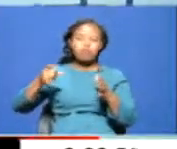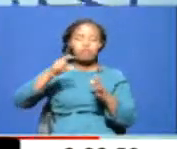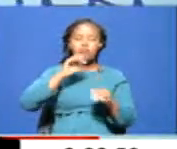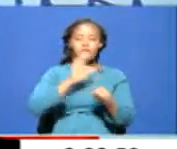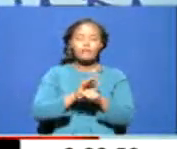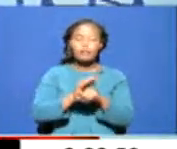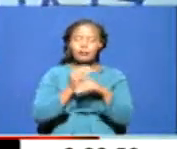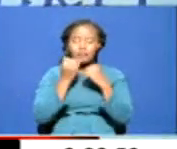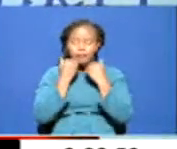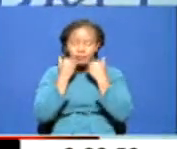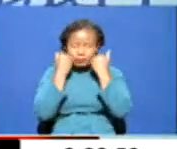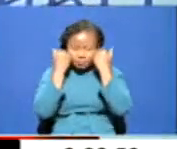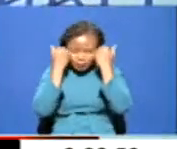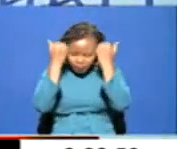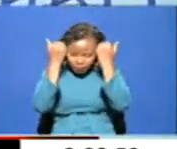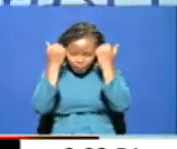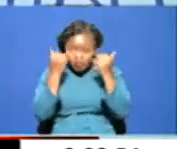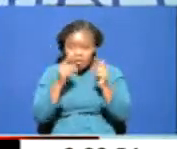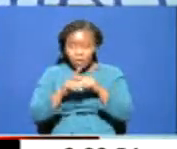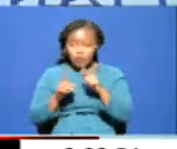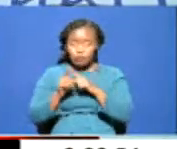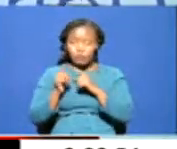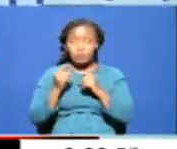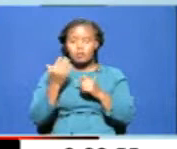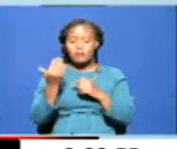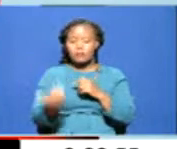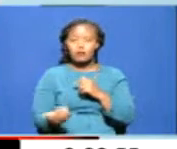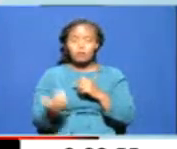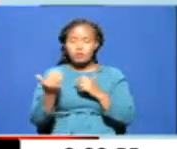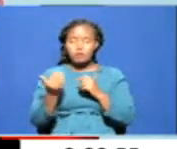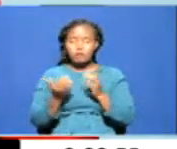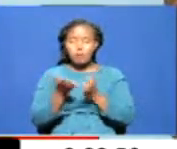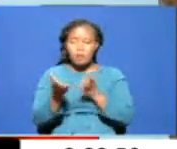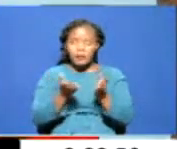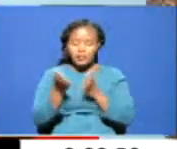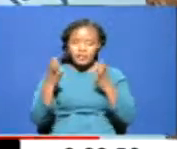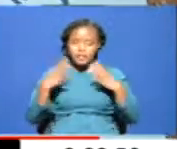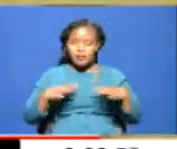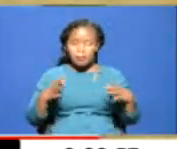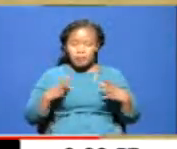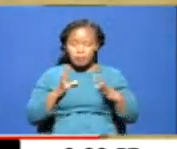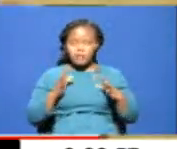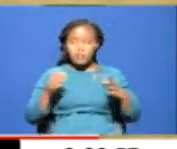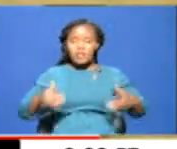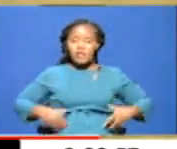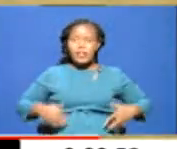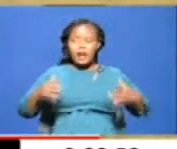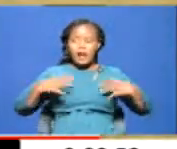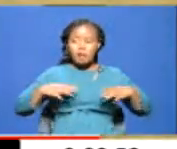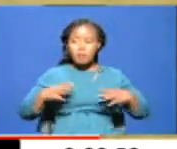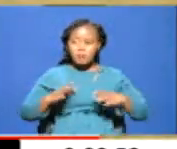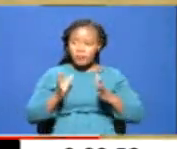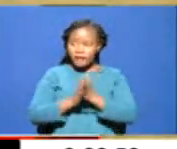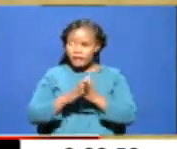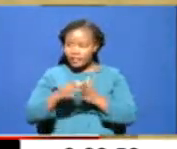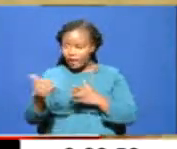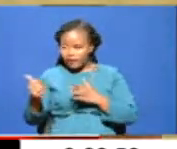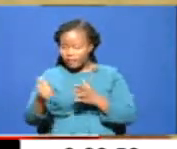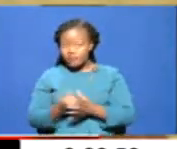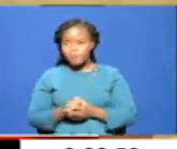and anxiety, particularly among the small-scale traders, young people among others. We also have people here that